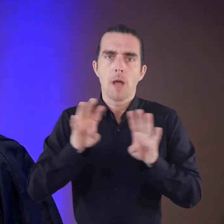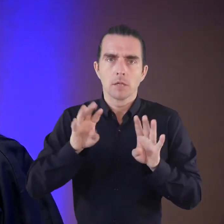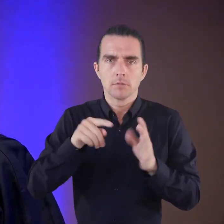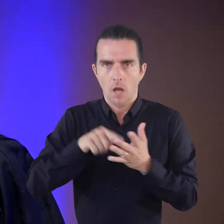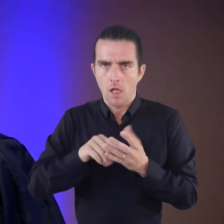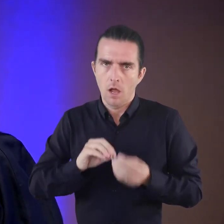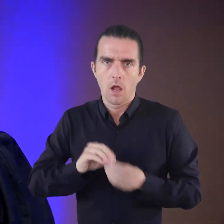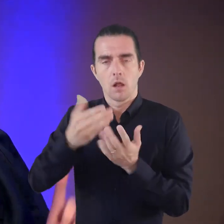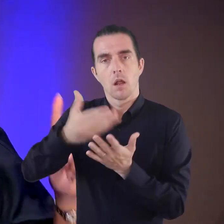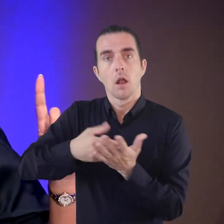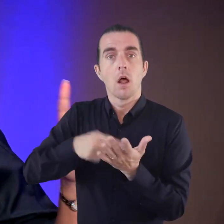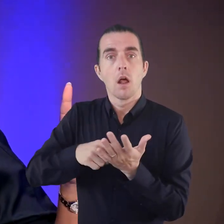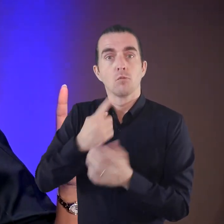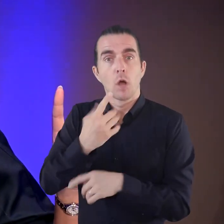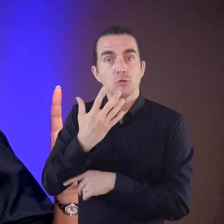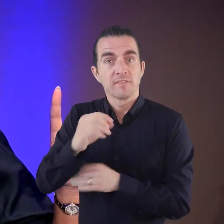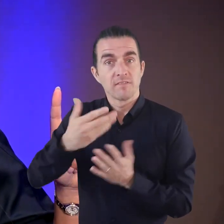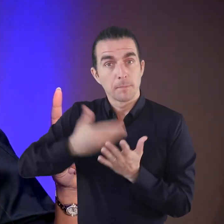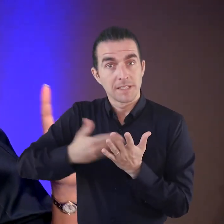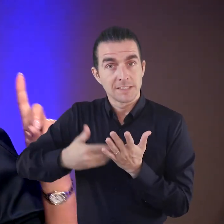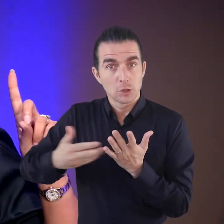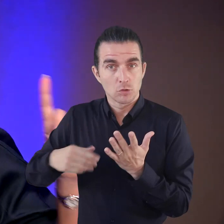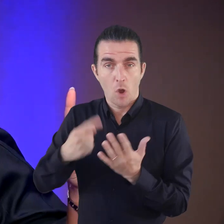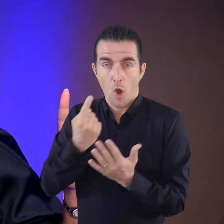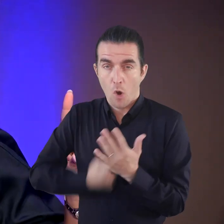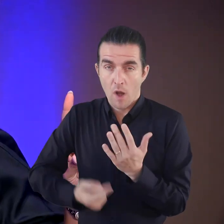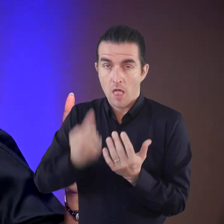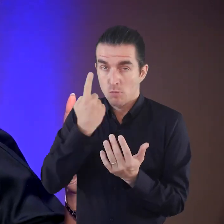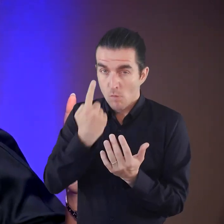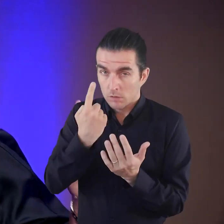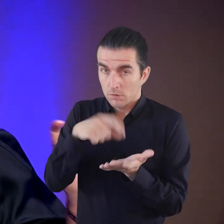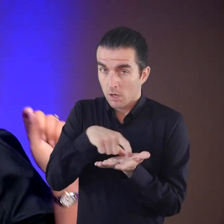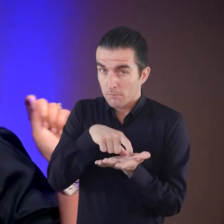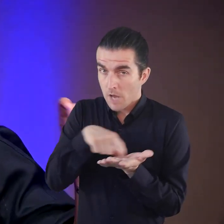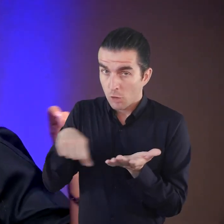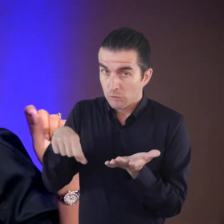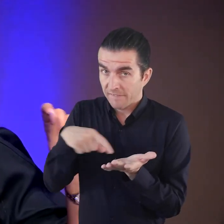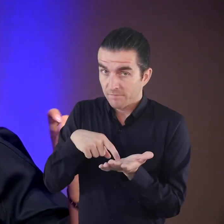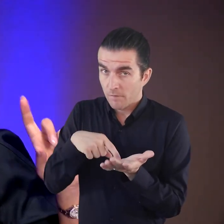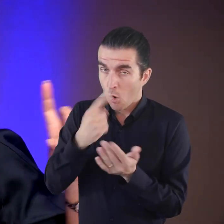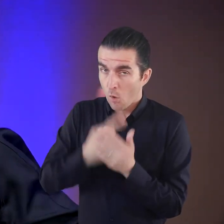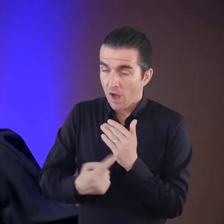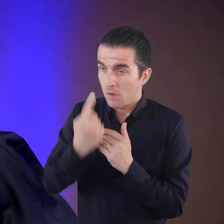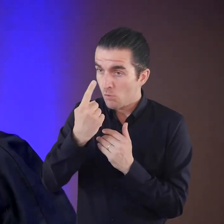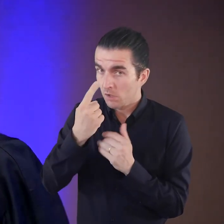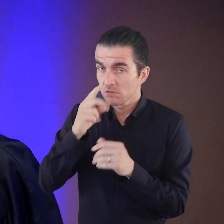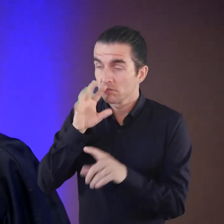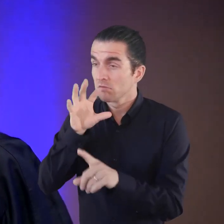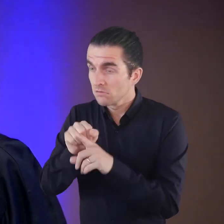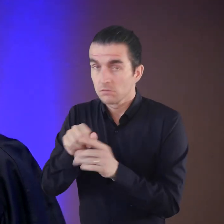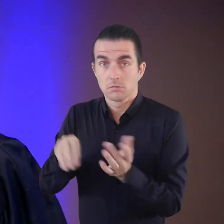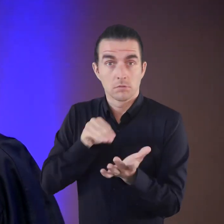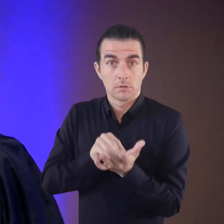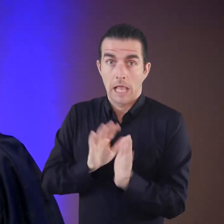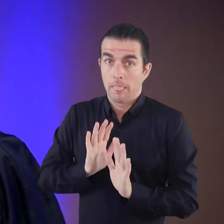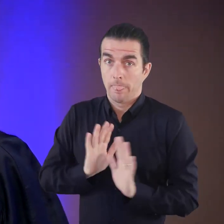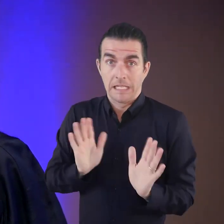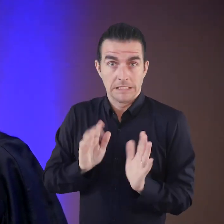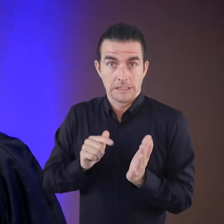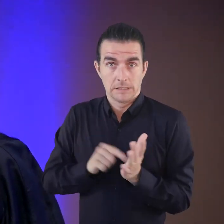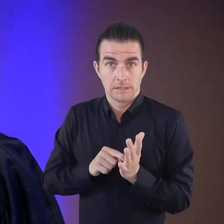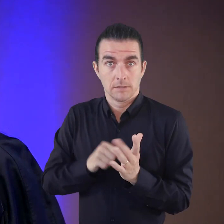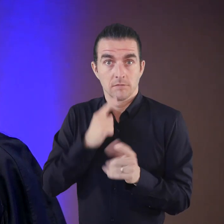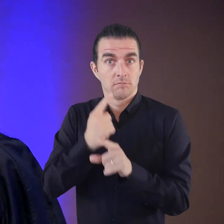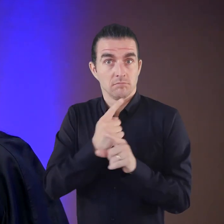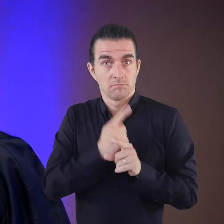150-page report. Just 1 paragraph and 1 case study is devoted to those who did not riot.